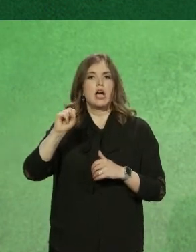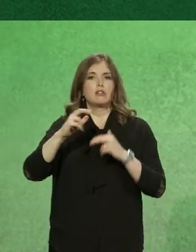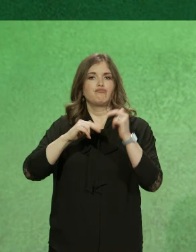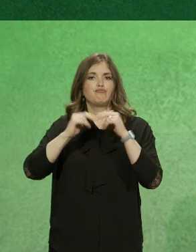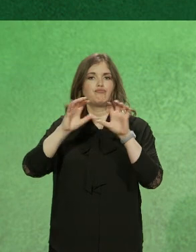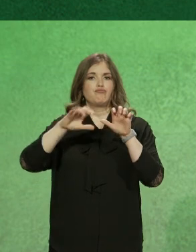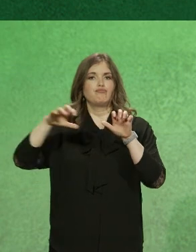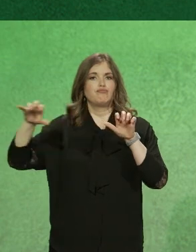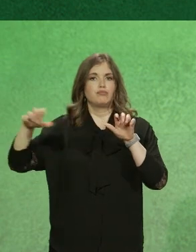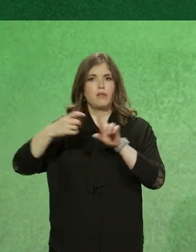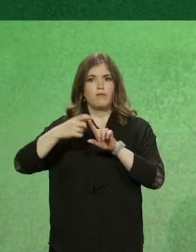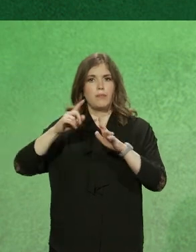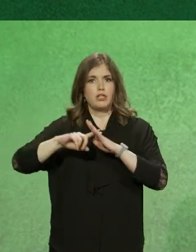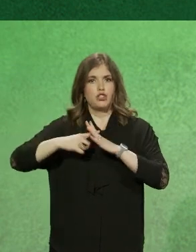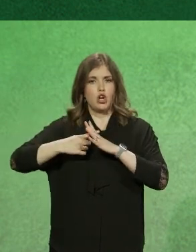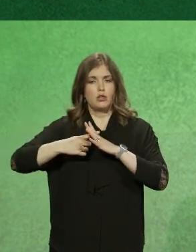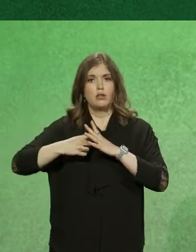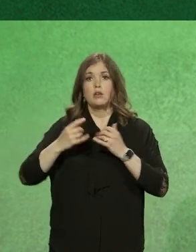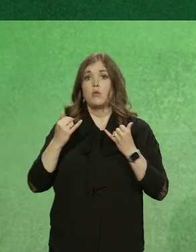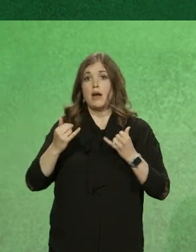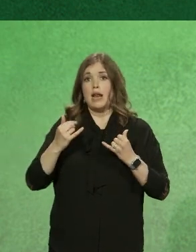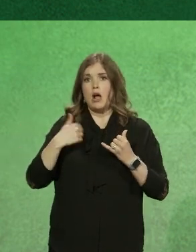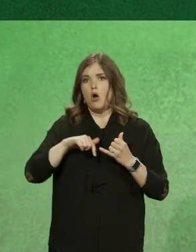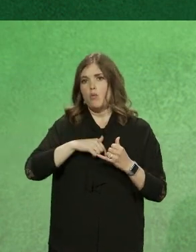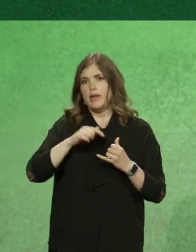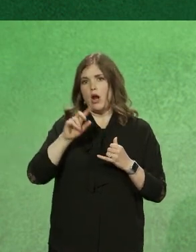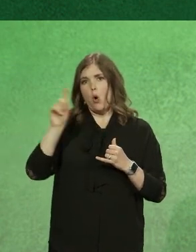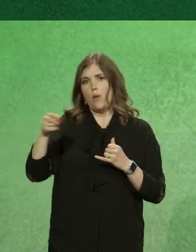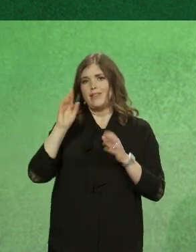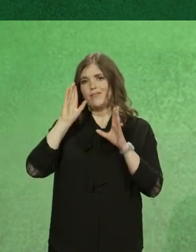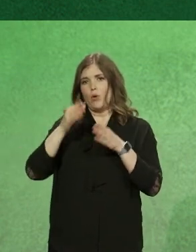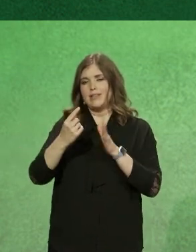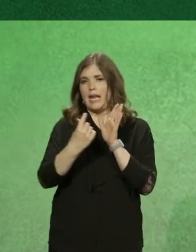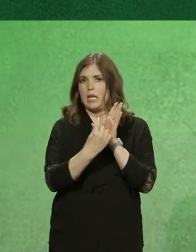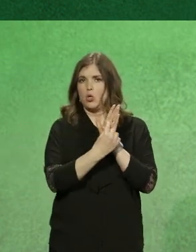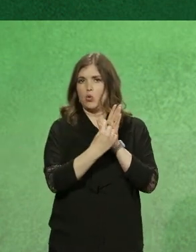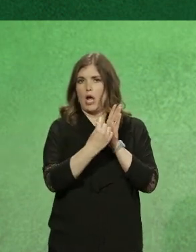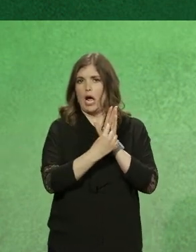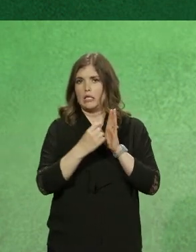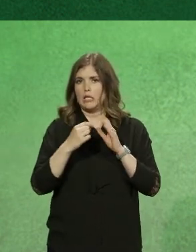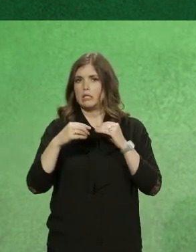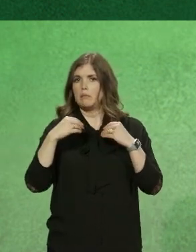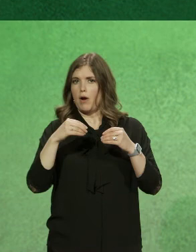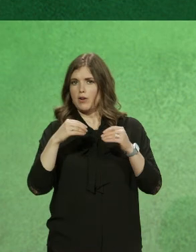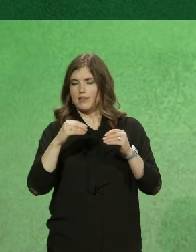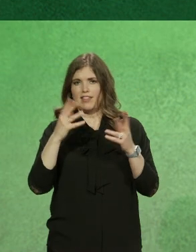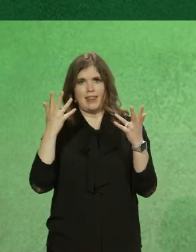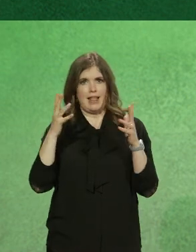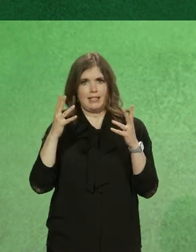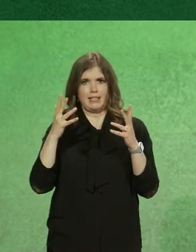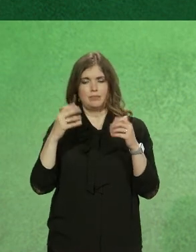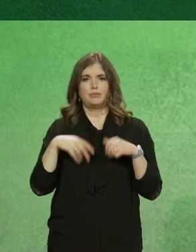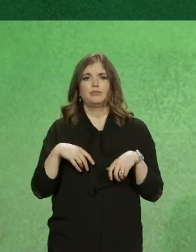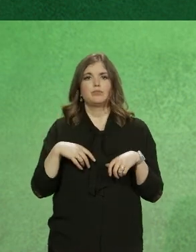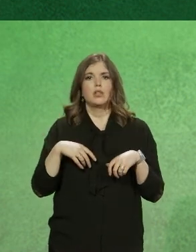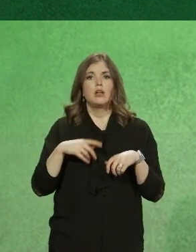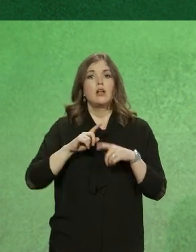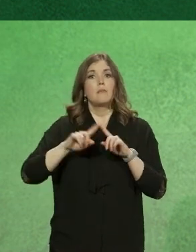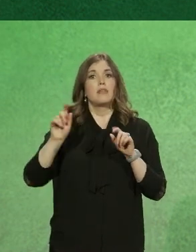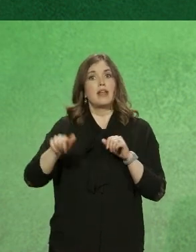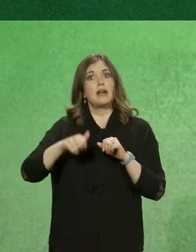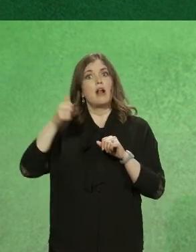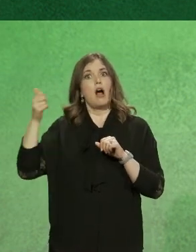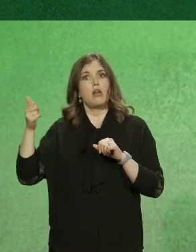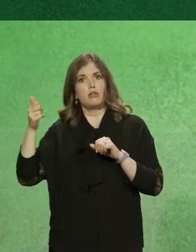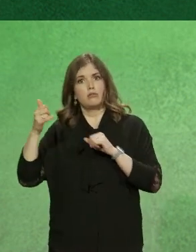And remember, we are not only looking at the Ugandan market, we are looking beyond Uganda, where we can franchise with